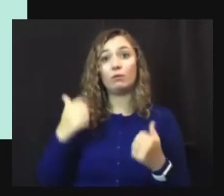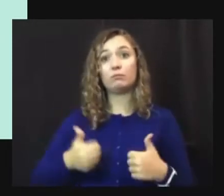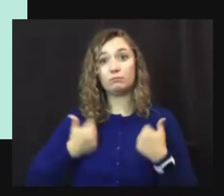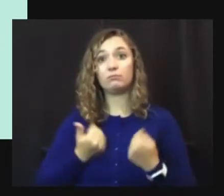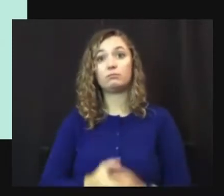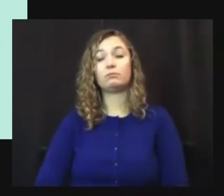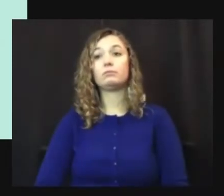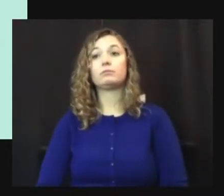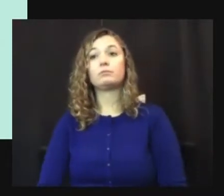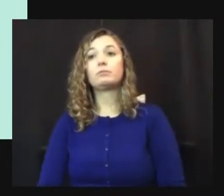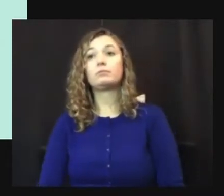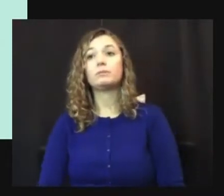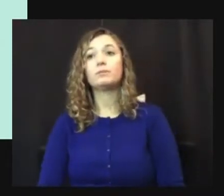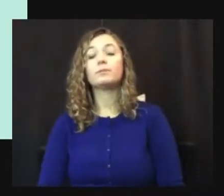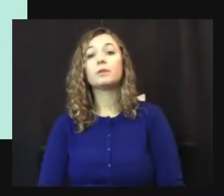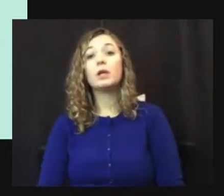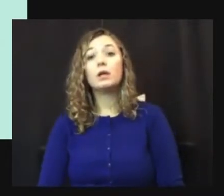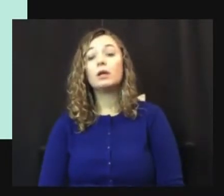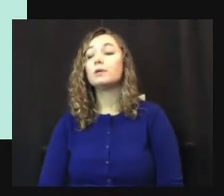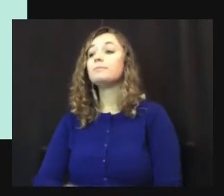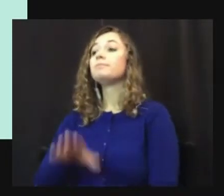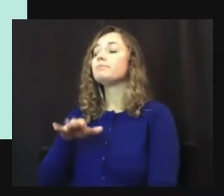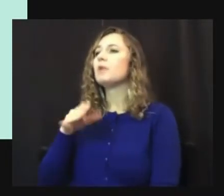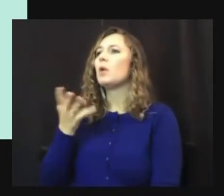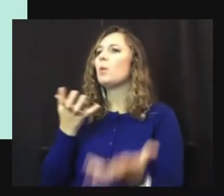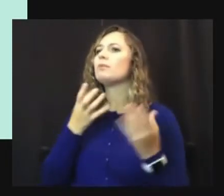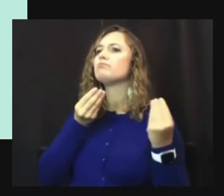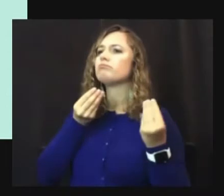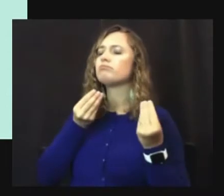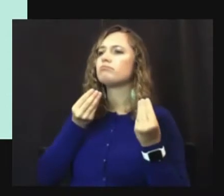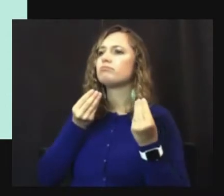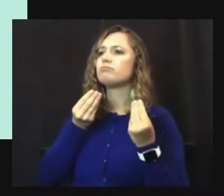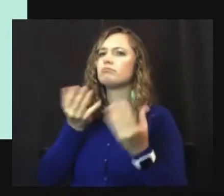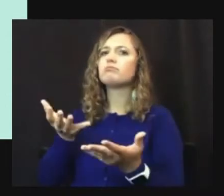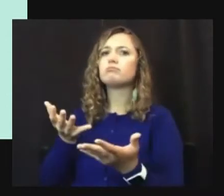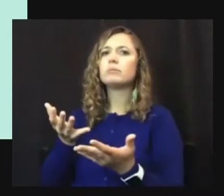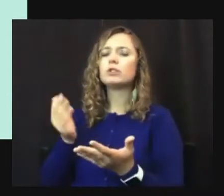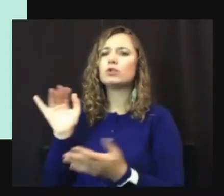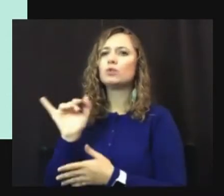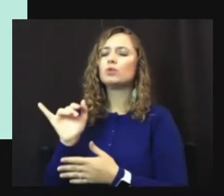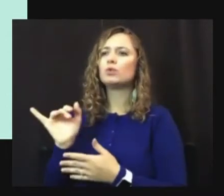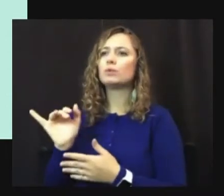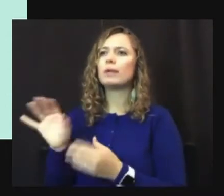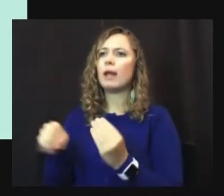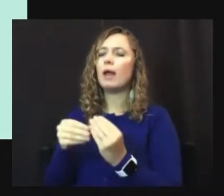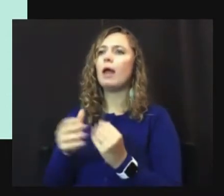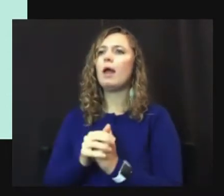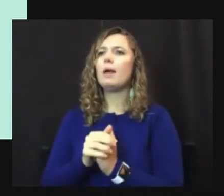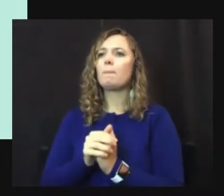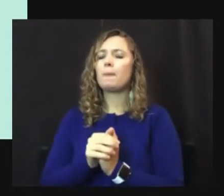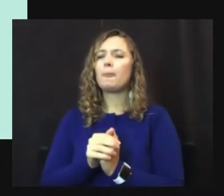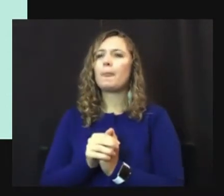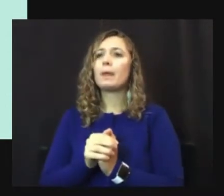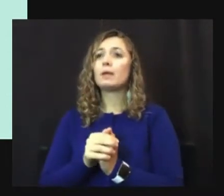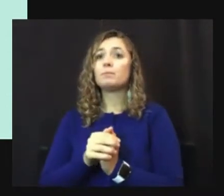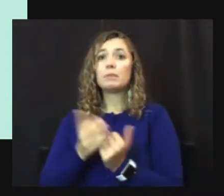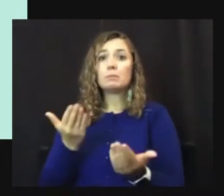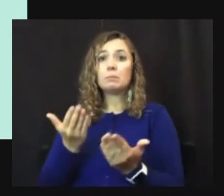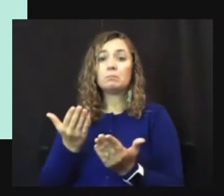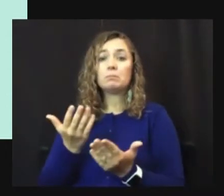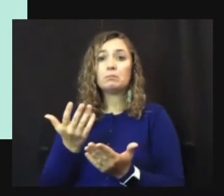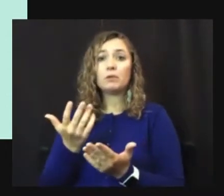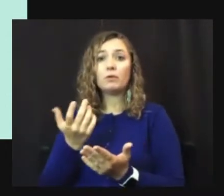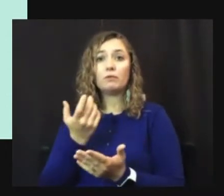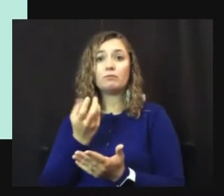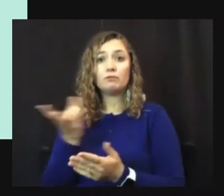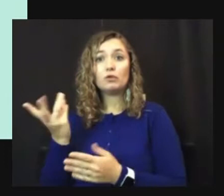And I want to just say that if you've been with us for the last few